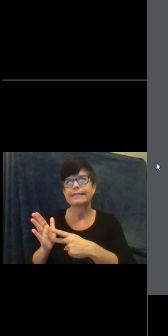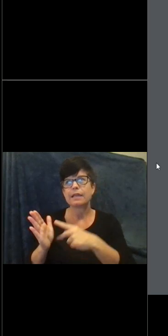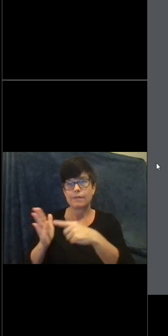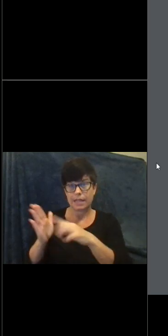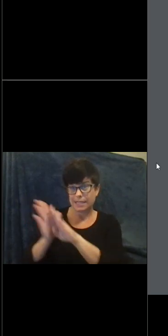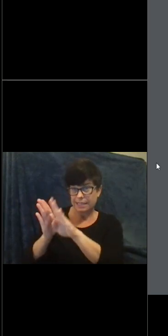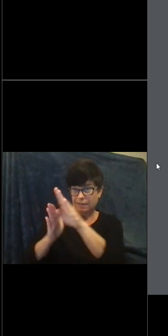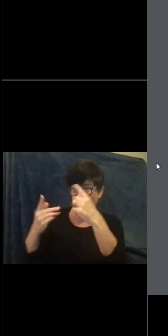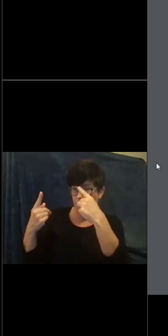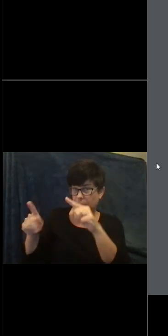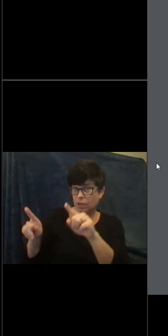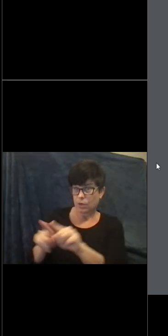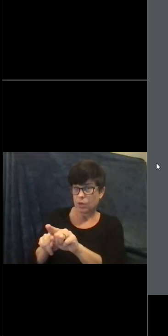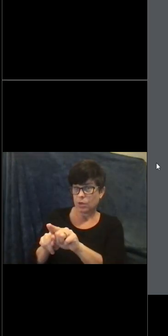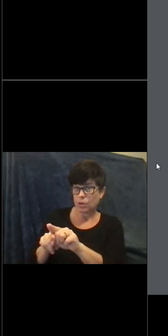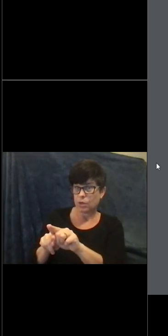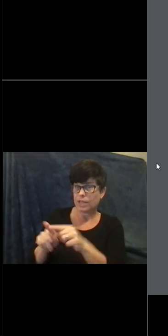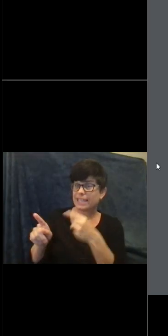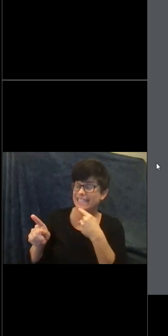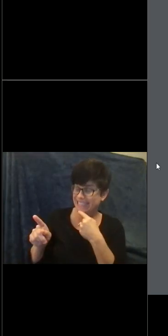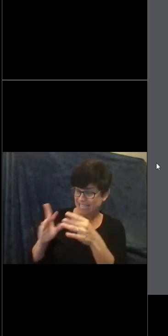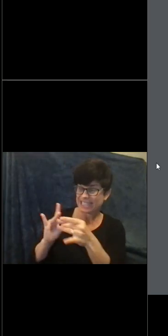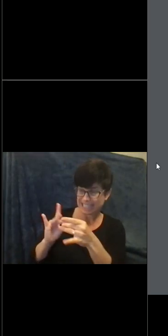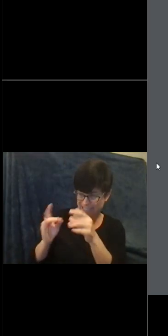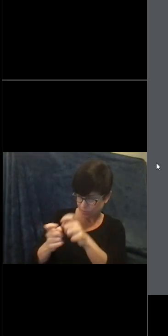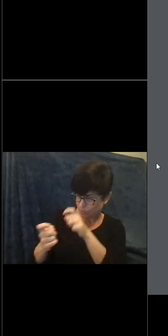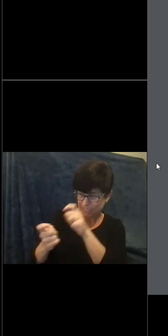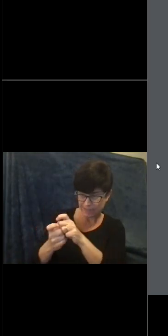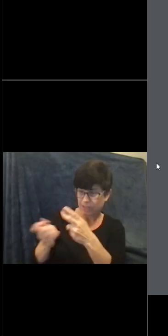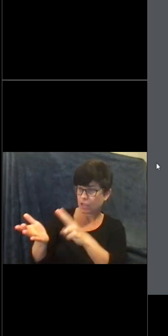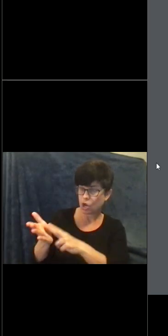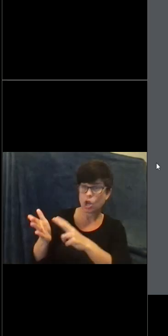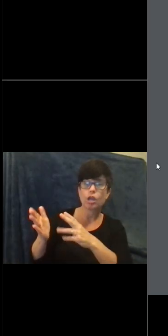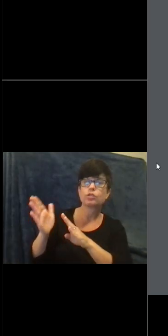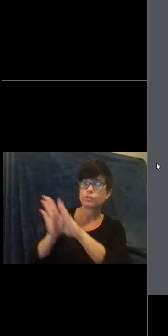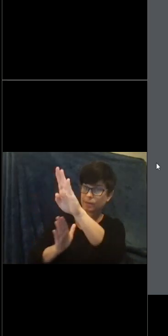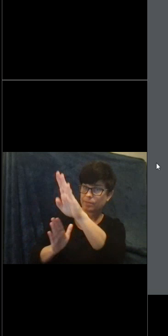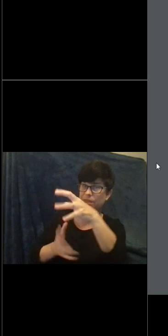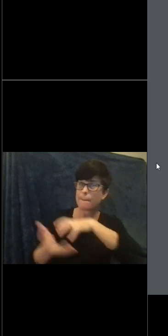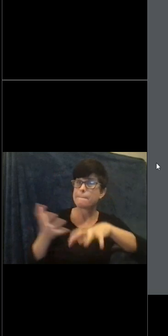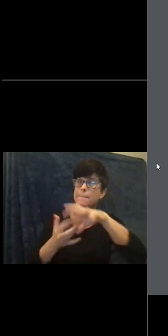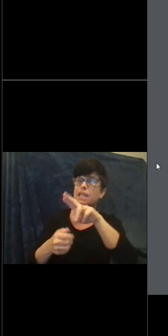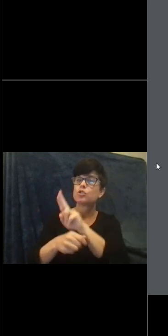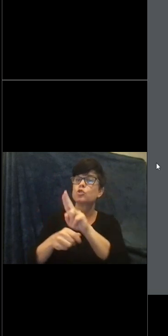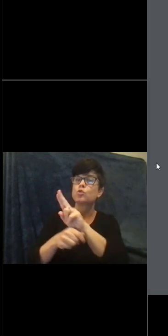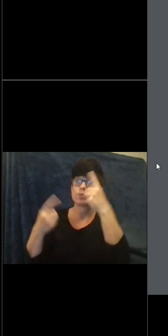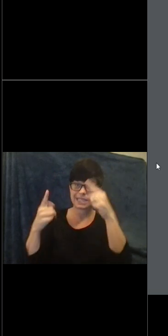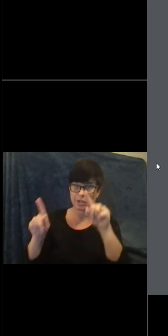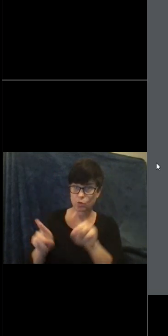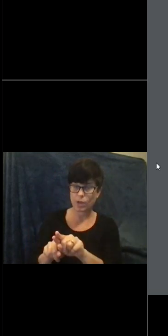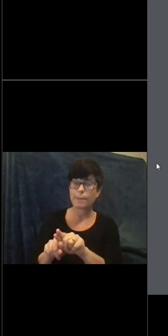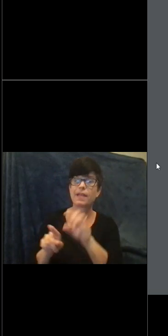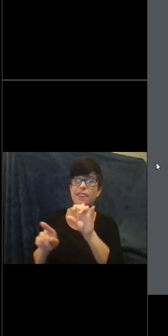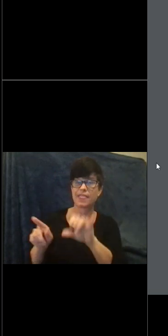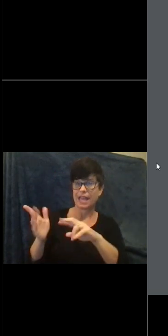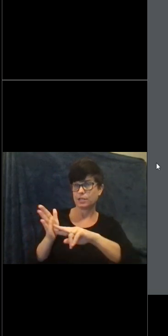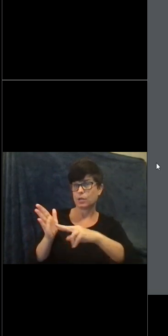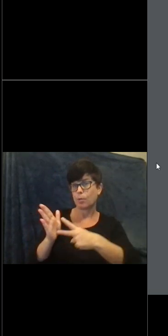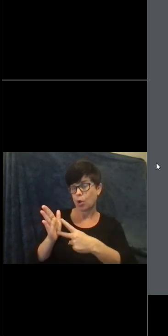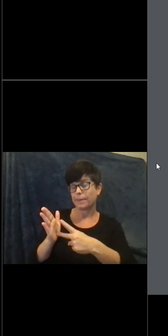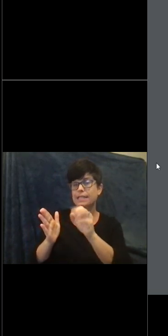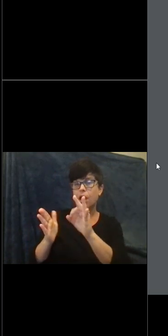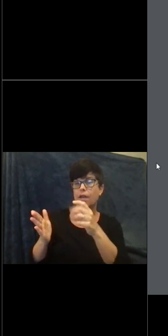development agreement, and it states it explicitly in the contract, was for development of a mixed use agreement. So that is the purpose of the agreement.